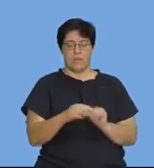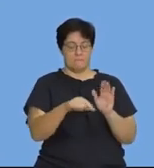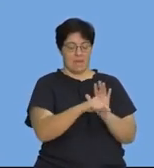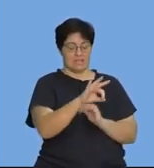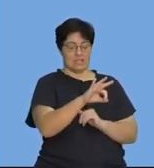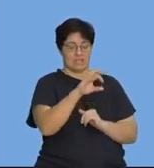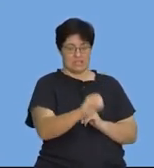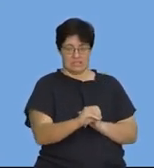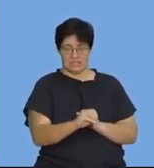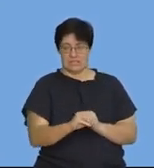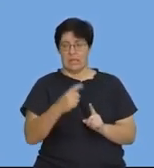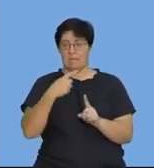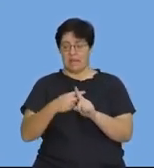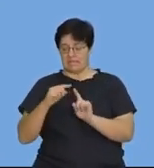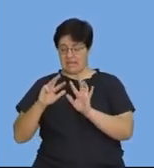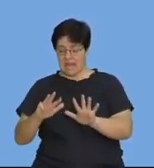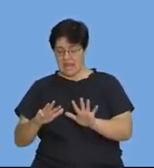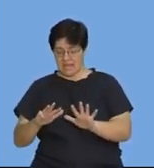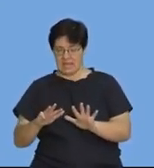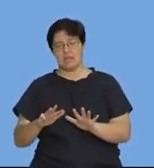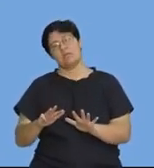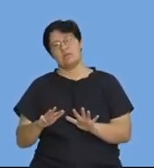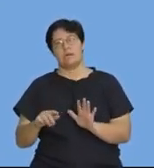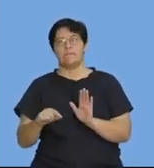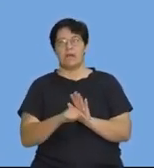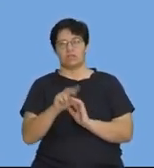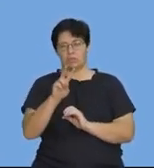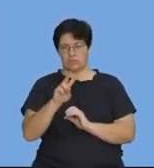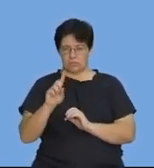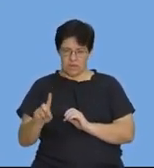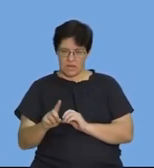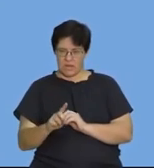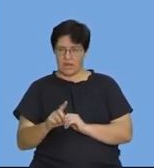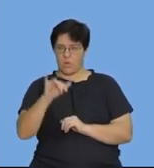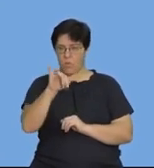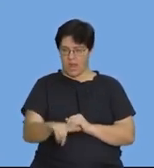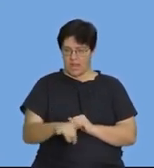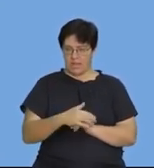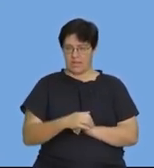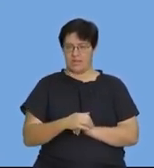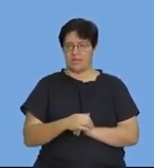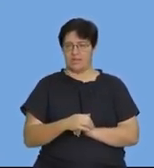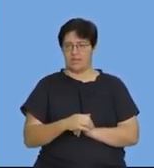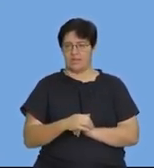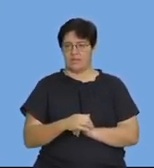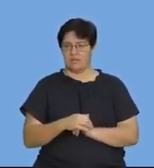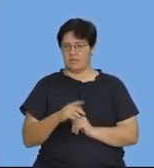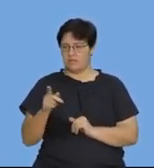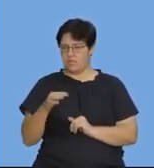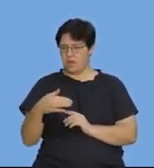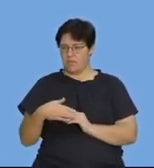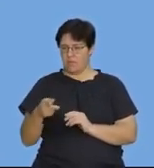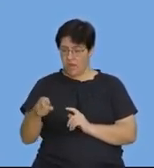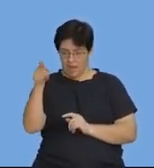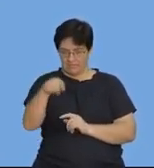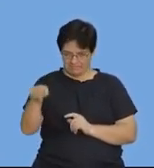30 plus 9y will give me minus 21y. And then do I have another y here?